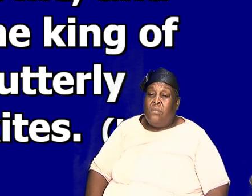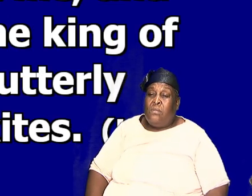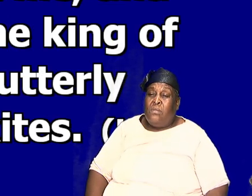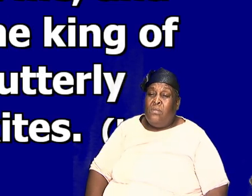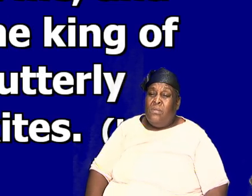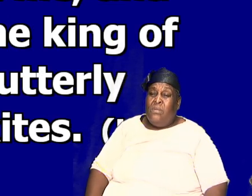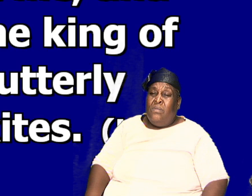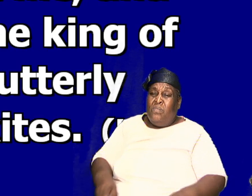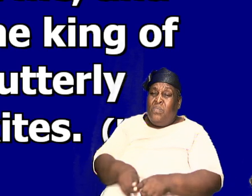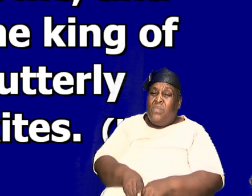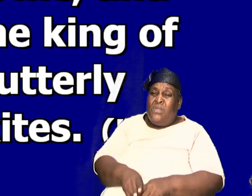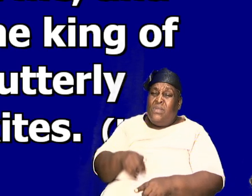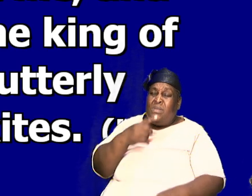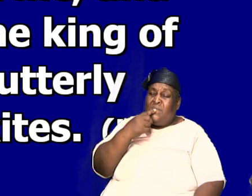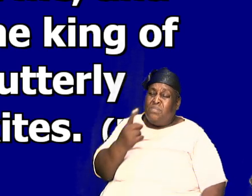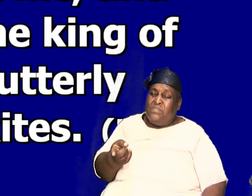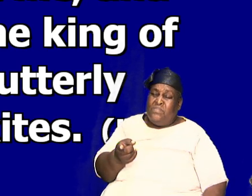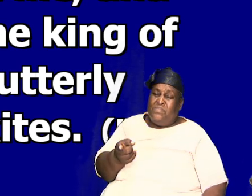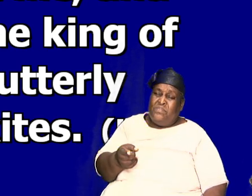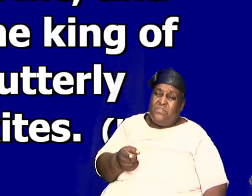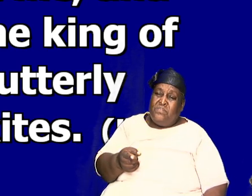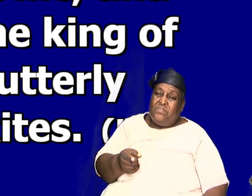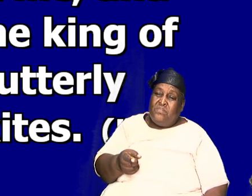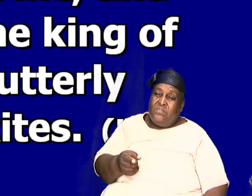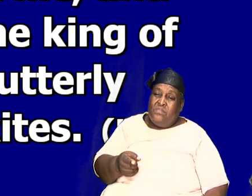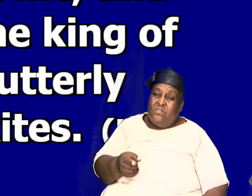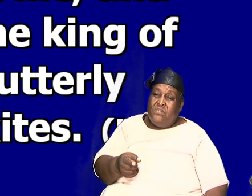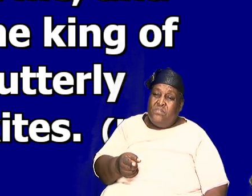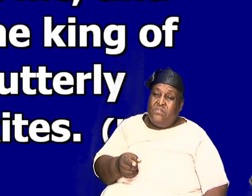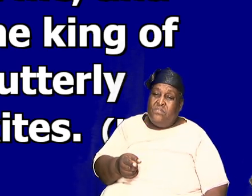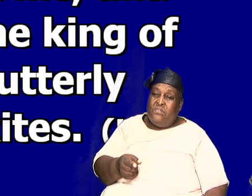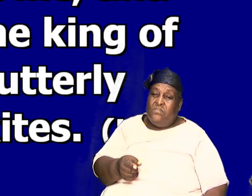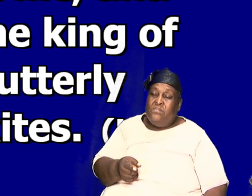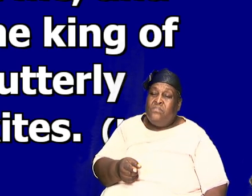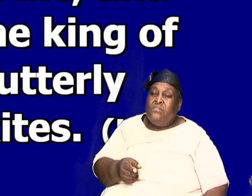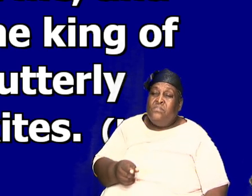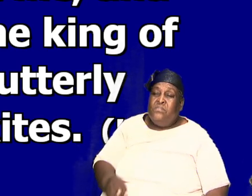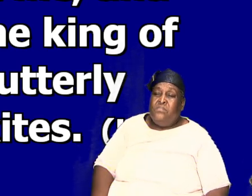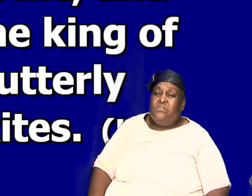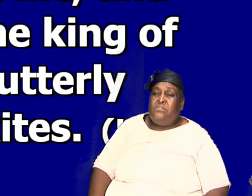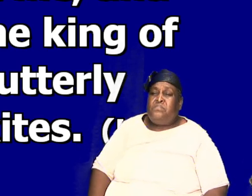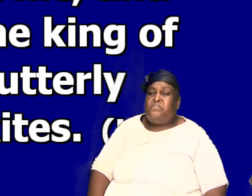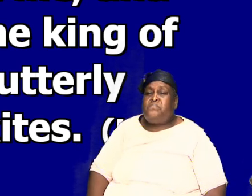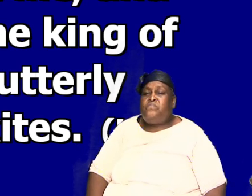has a state of feeling like bugs all over me.